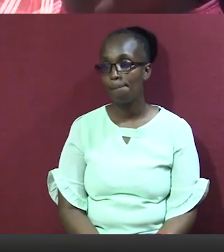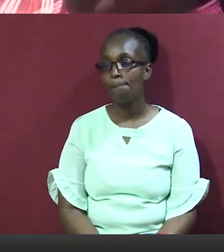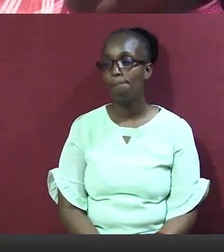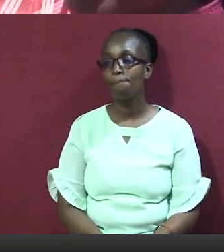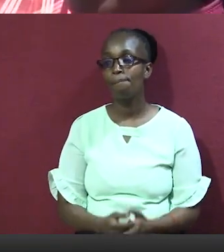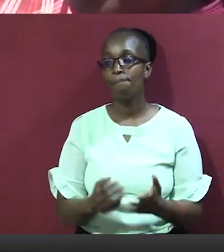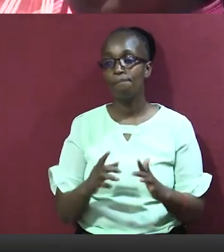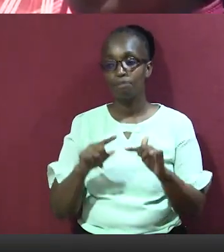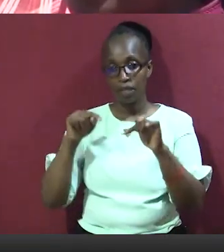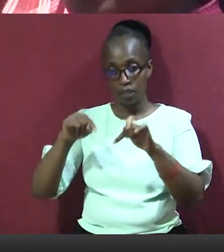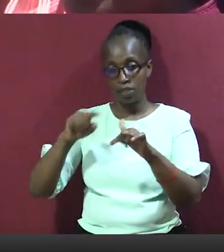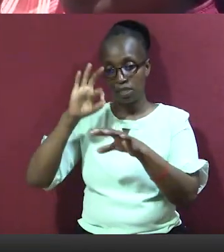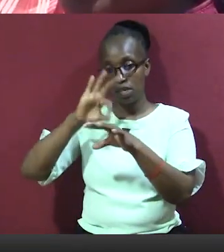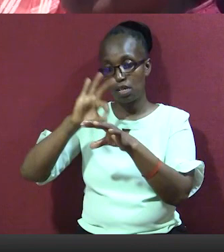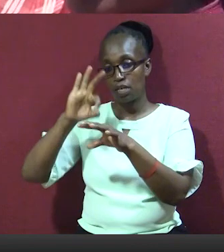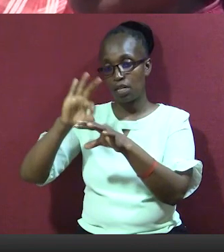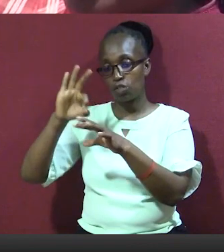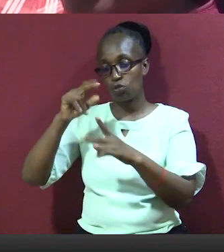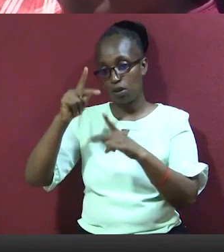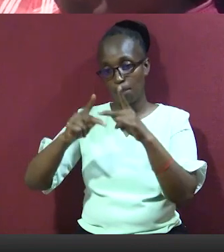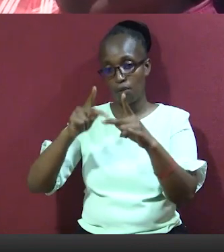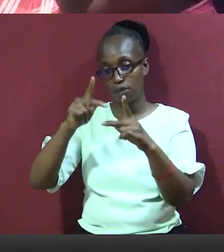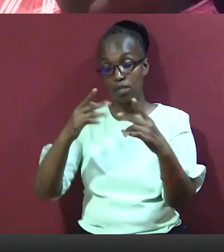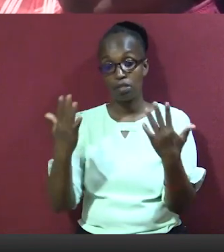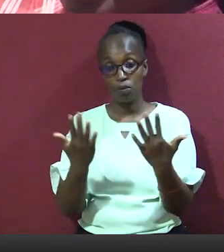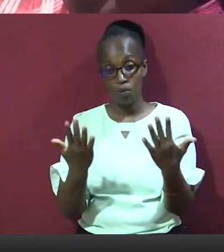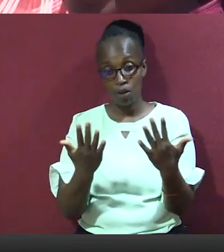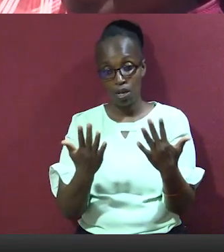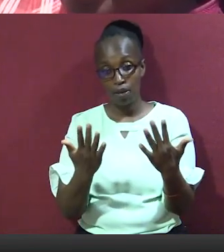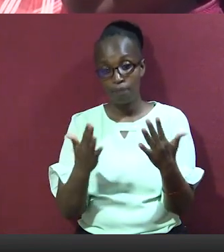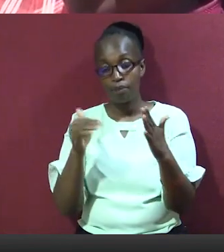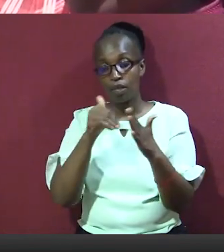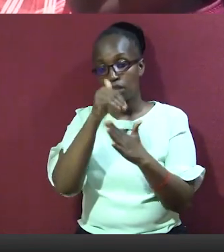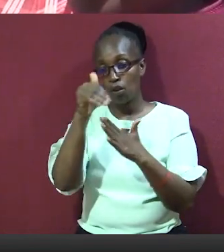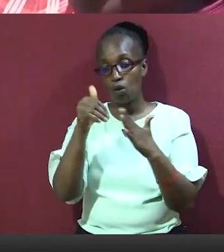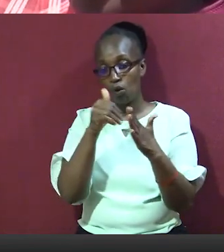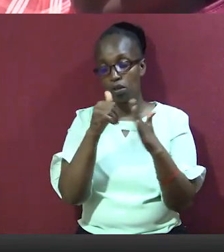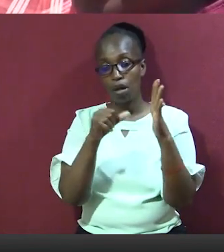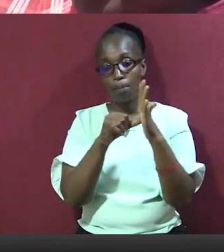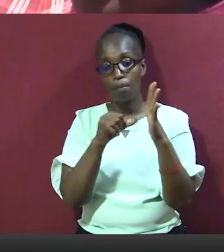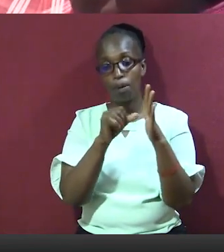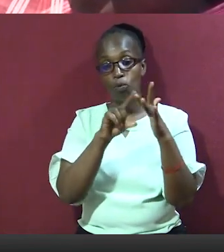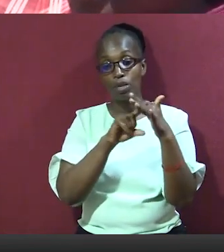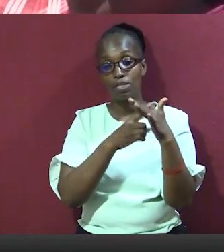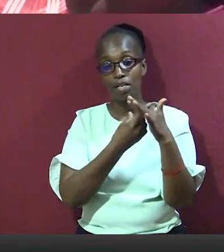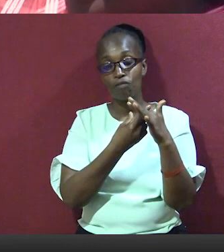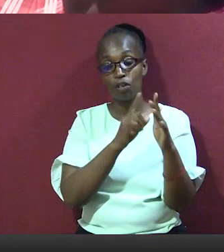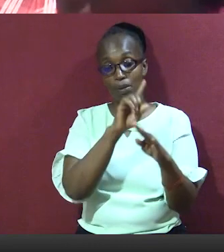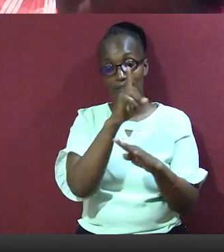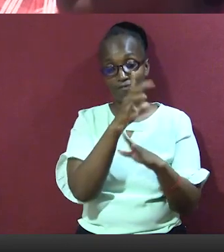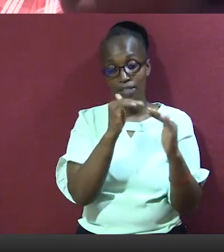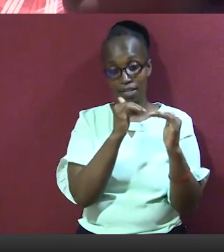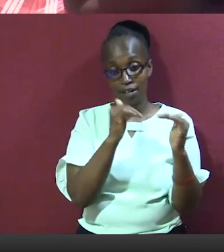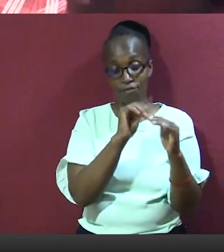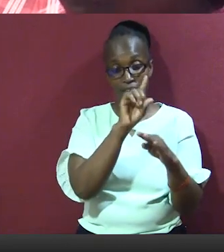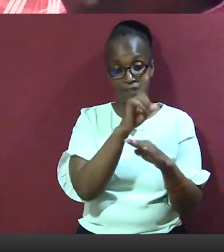No, this is an electoral process or a delegate process whereby the whole issue starts from first level. You did wrong first